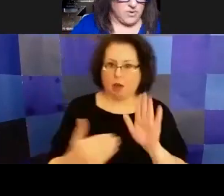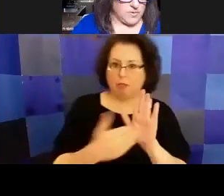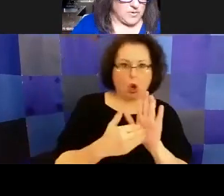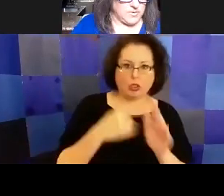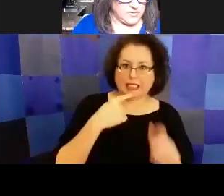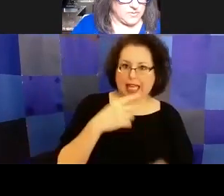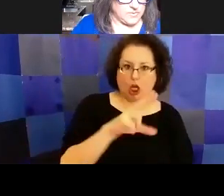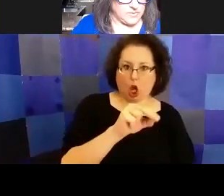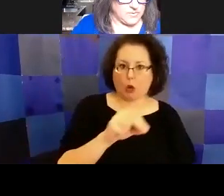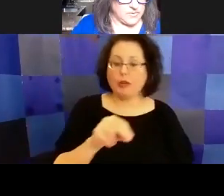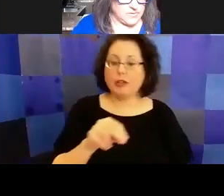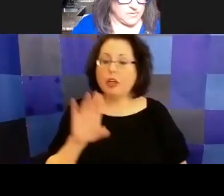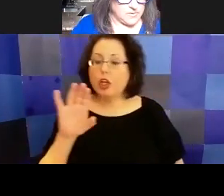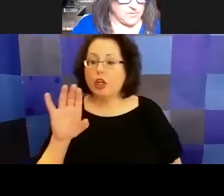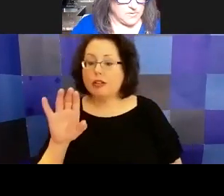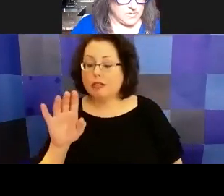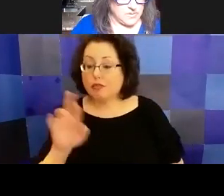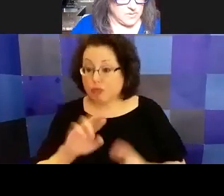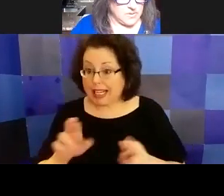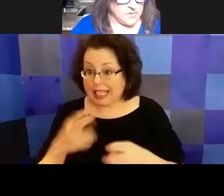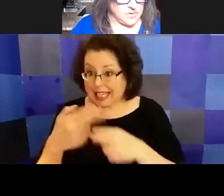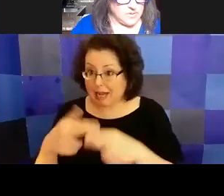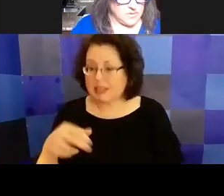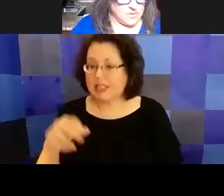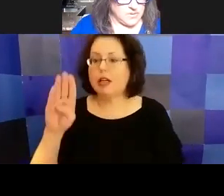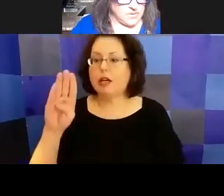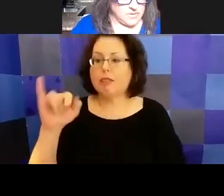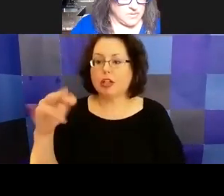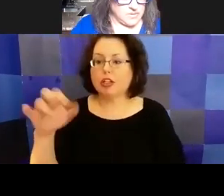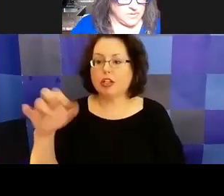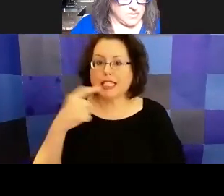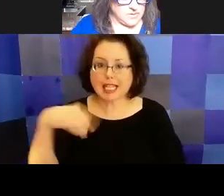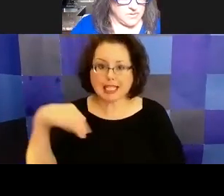please call the roll? Reverend Burgess. Aye.